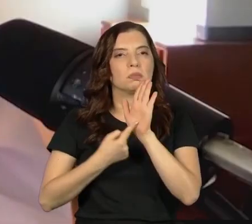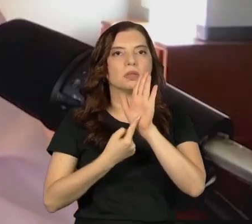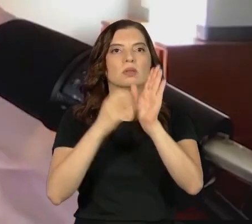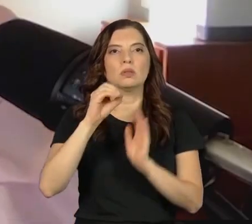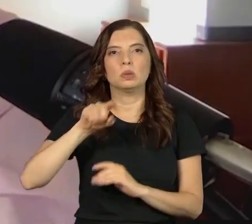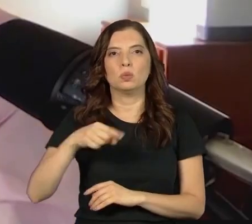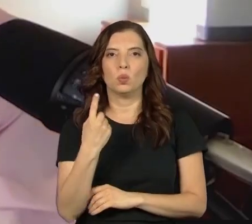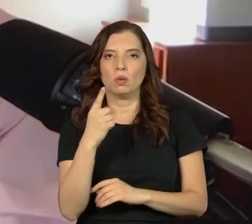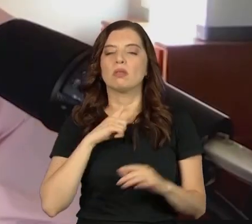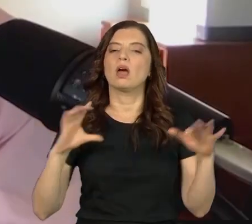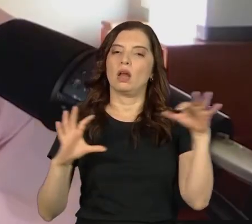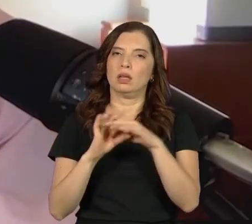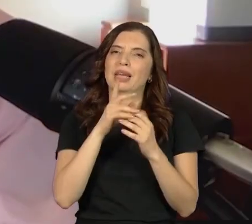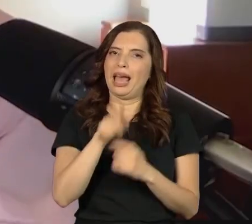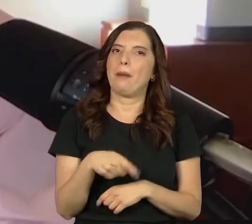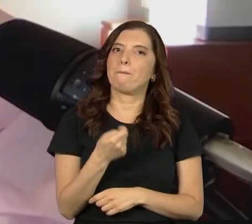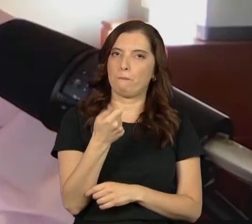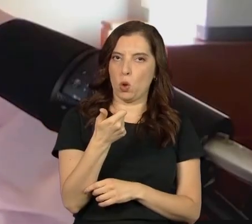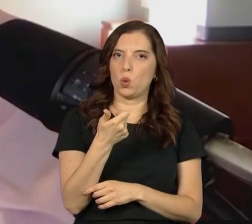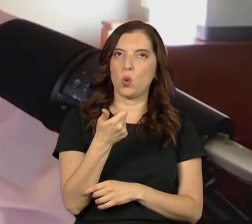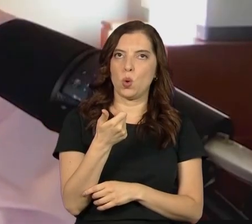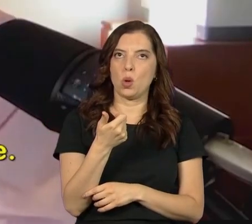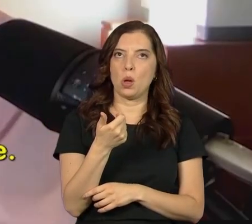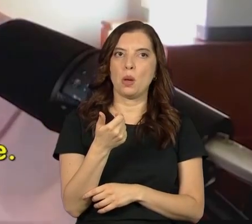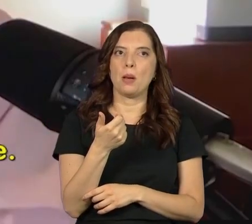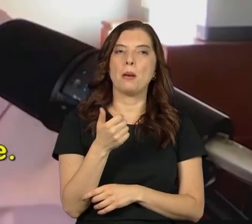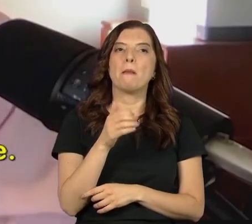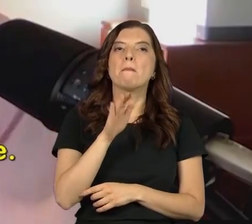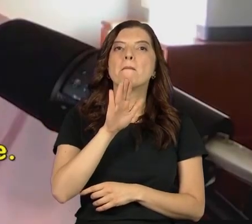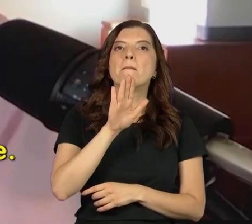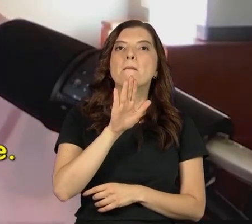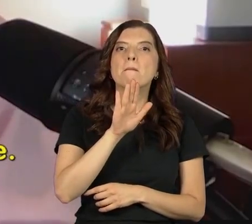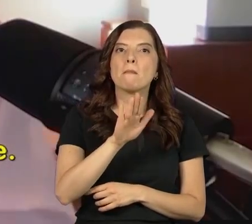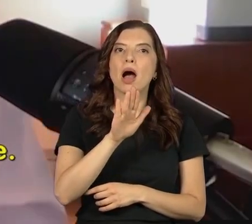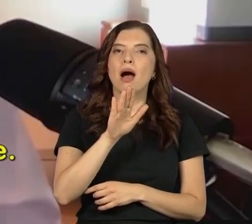you say, look, the correlation is only 0.1, it's small, but you're missing almost the whole story.